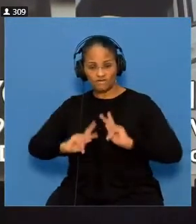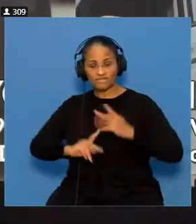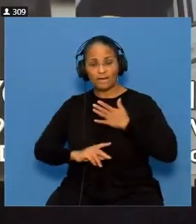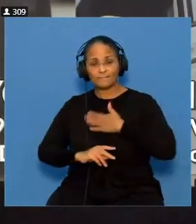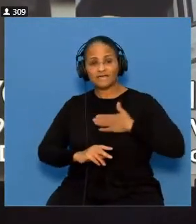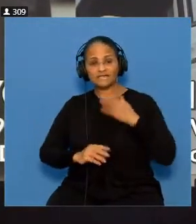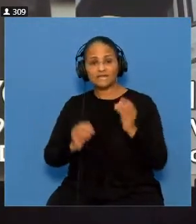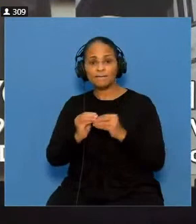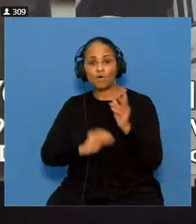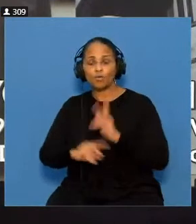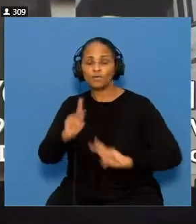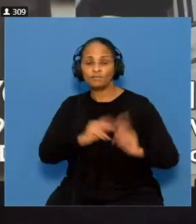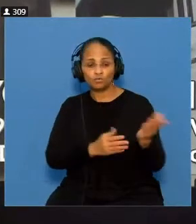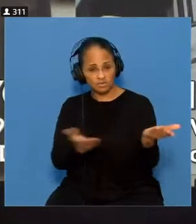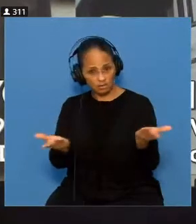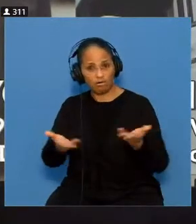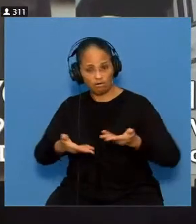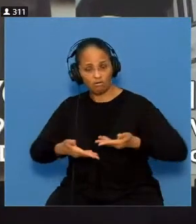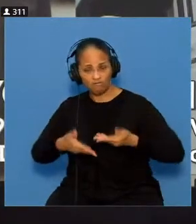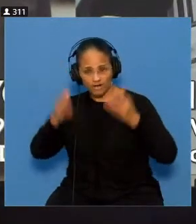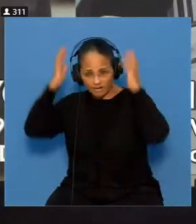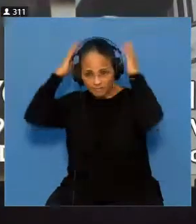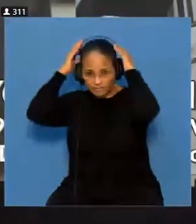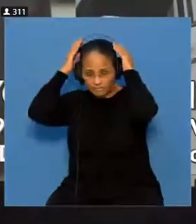persons come to like and want to visit this country.